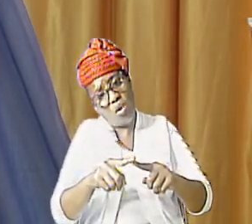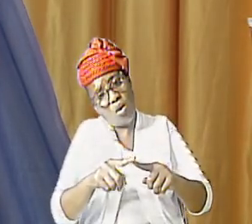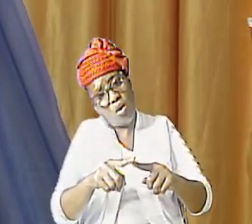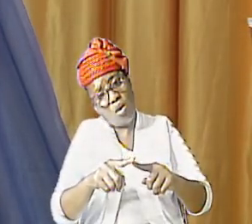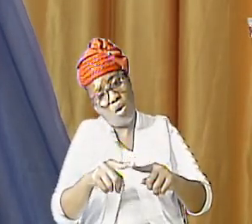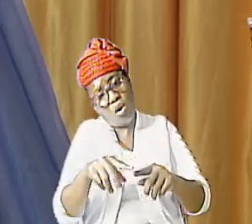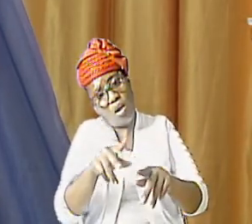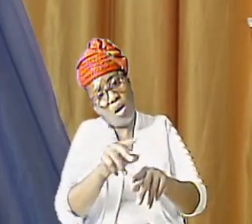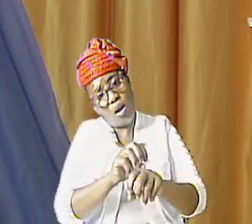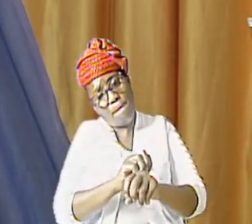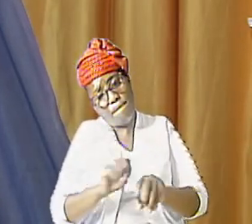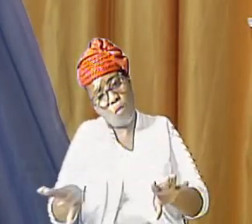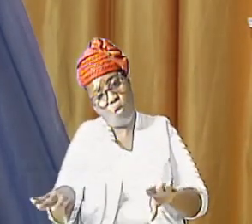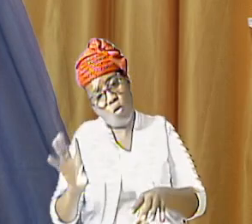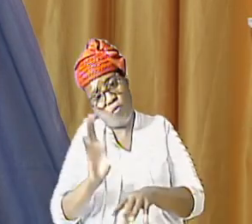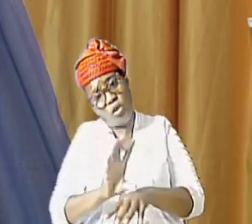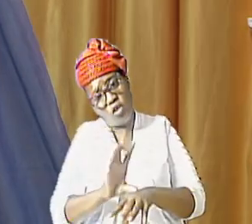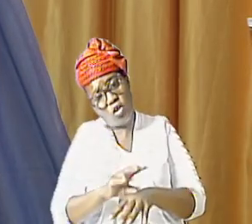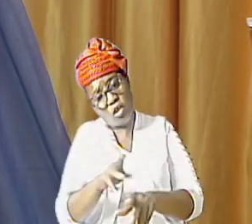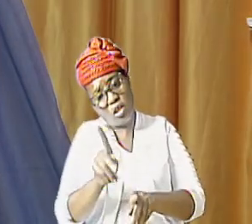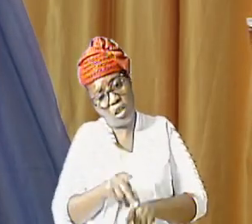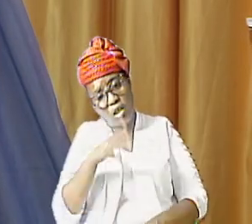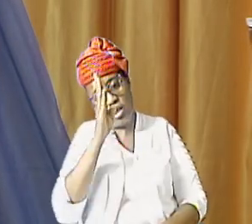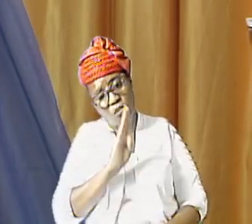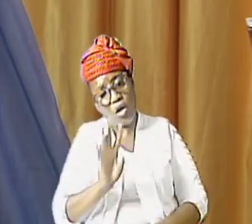God out of persons' minds,